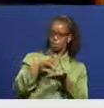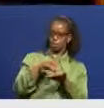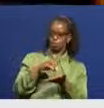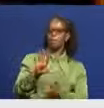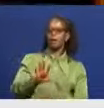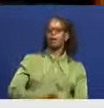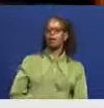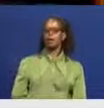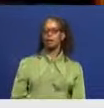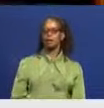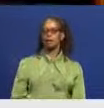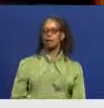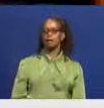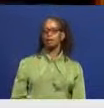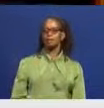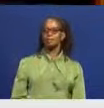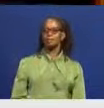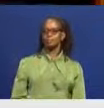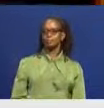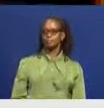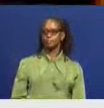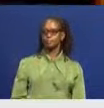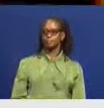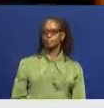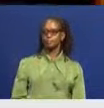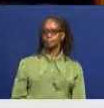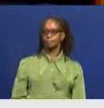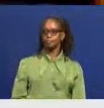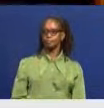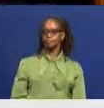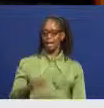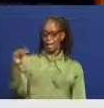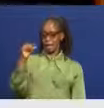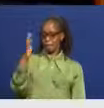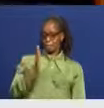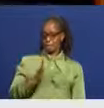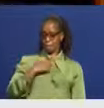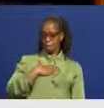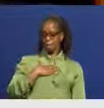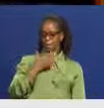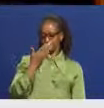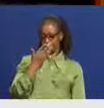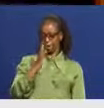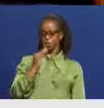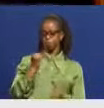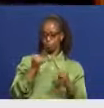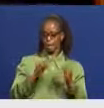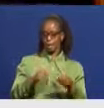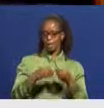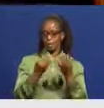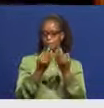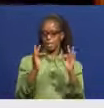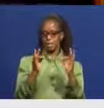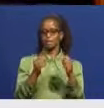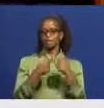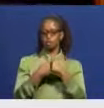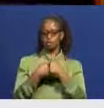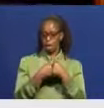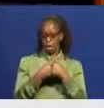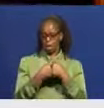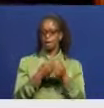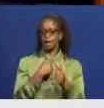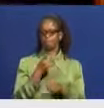is not impossible. My governor has tried to provide free secondary education. It's a little bit challenging,